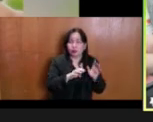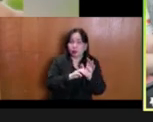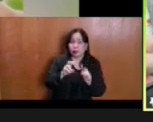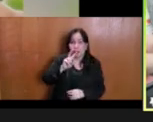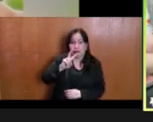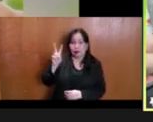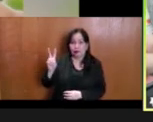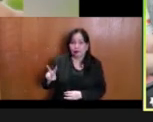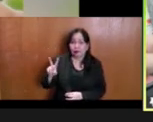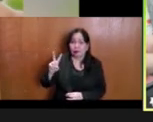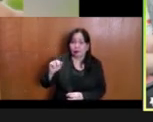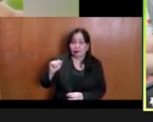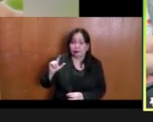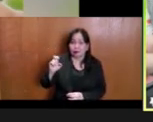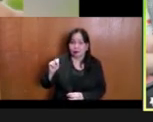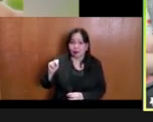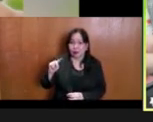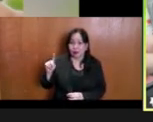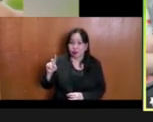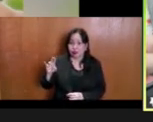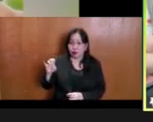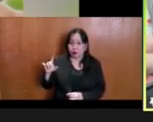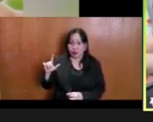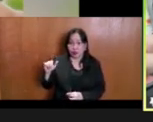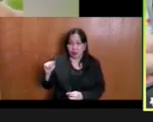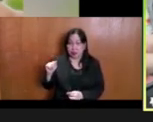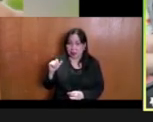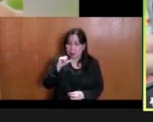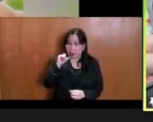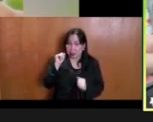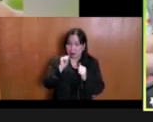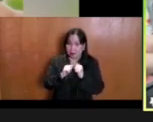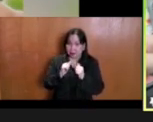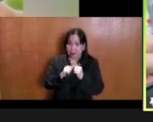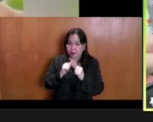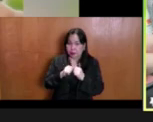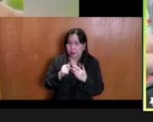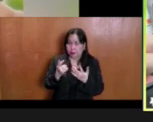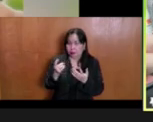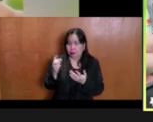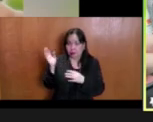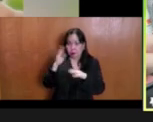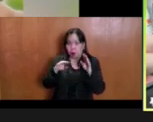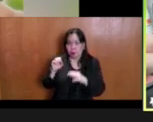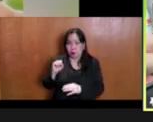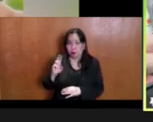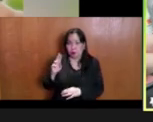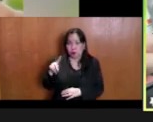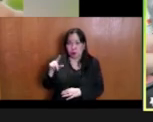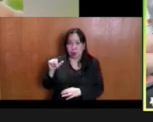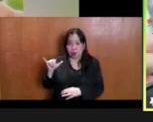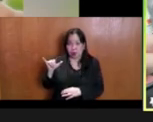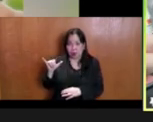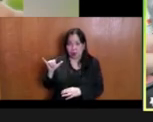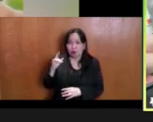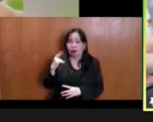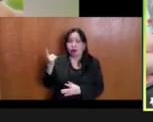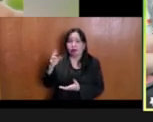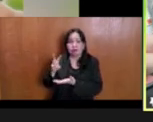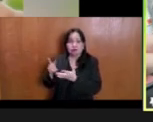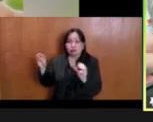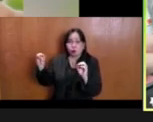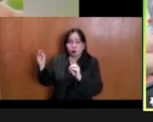not concerning supply because the other cities are not affected. It also doesn't concern